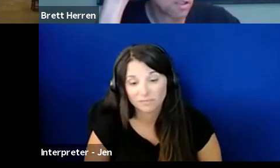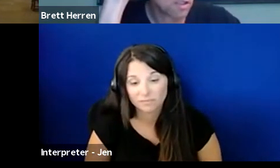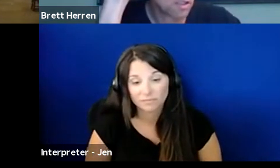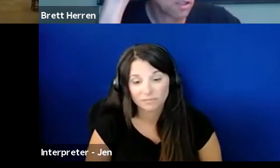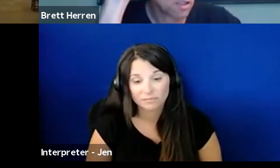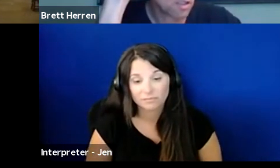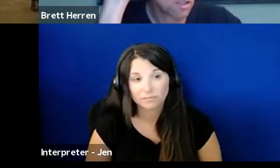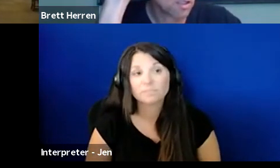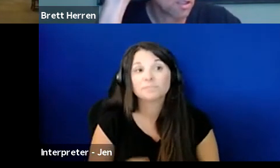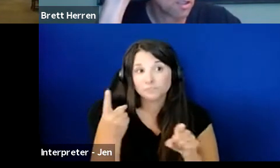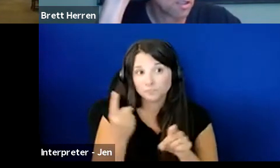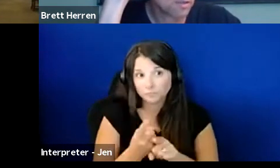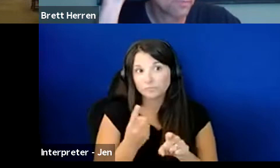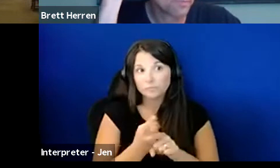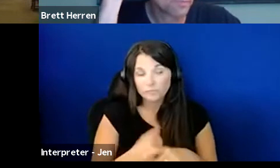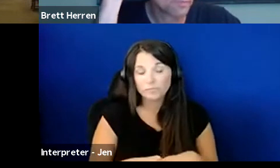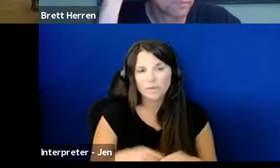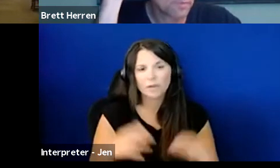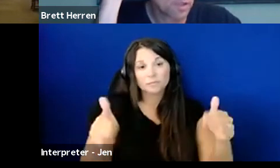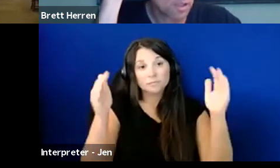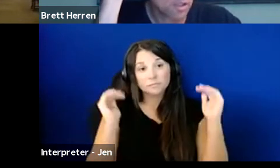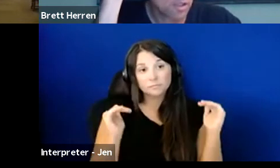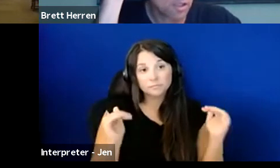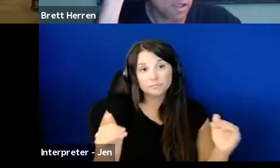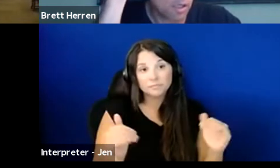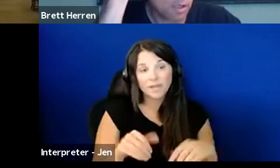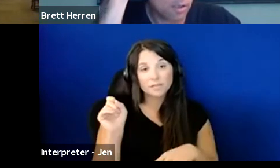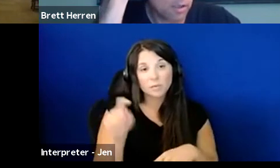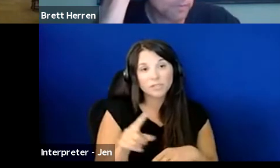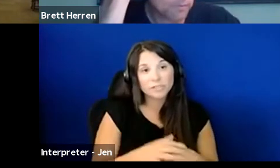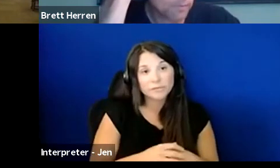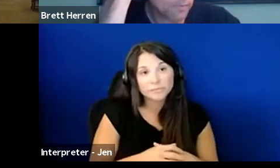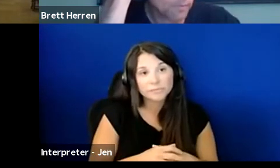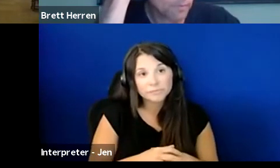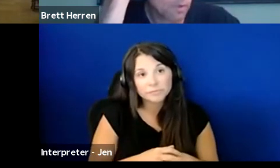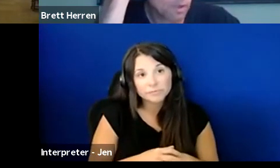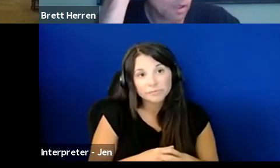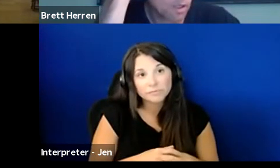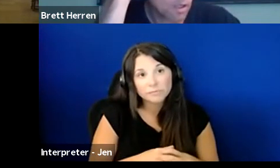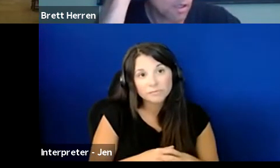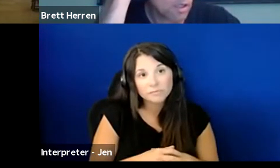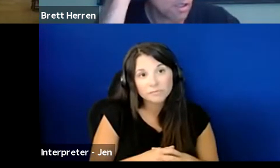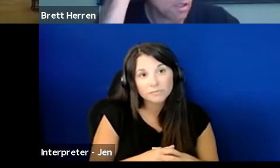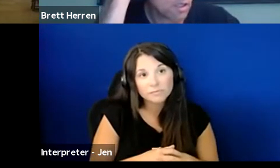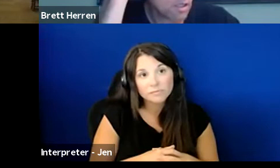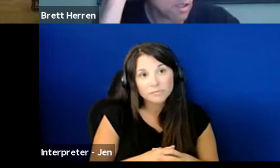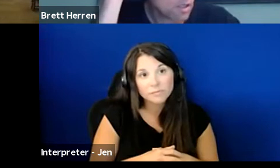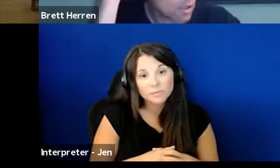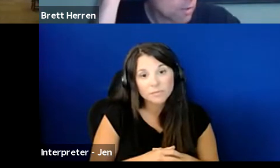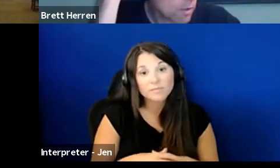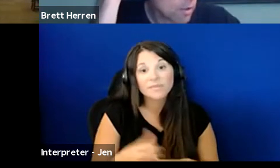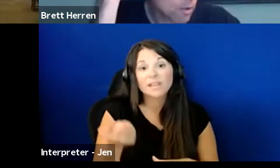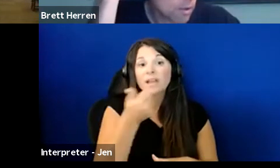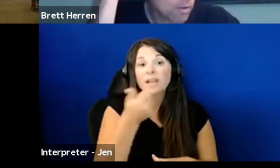Right. Yeah. So we're going to move on to our next question here. Were there any